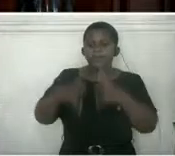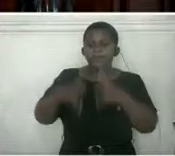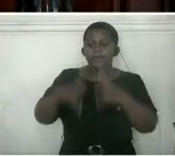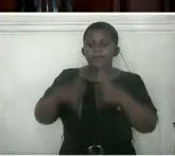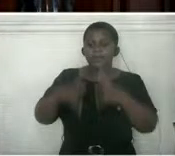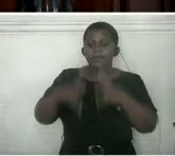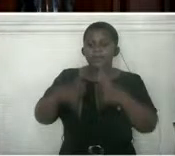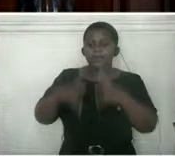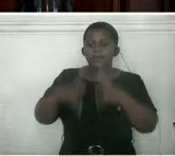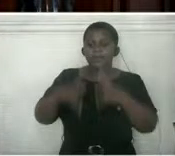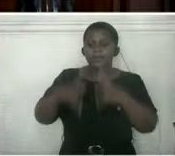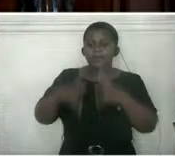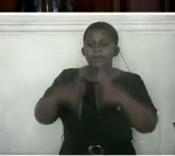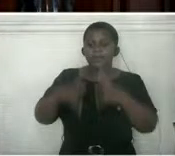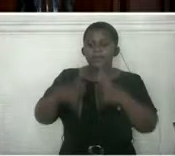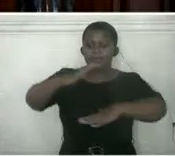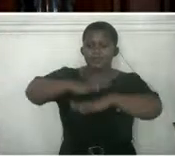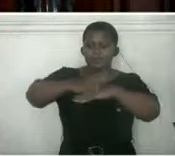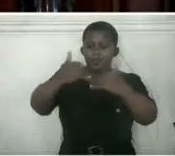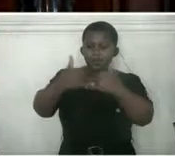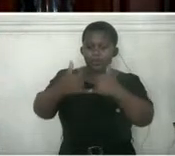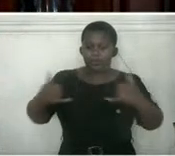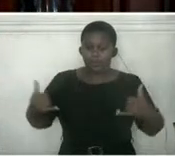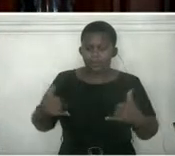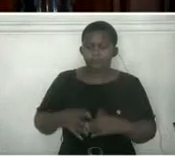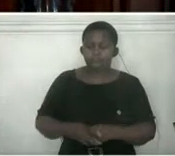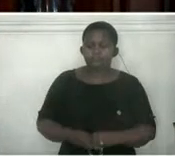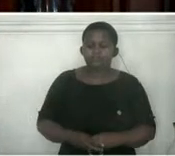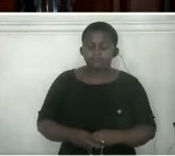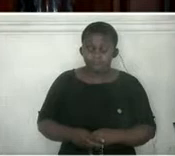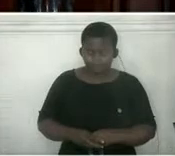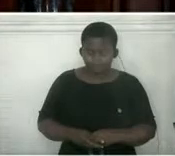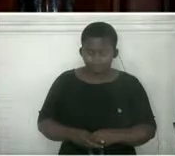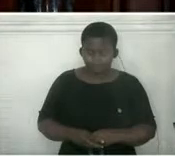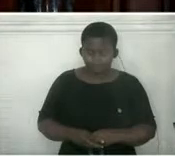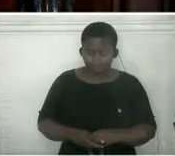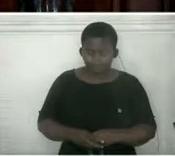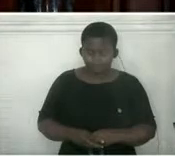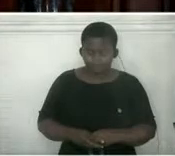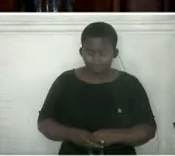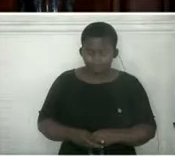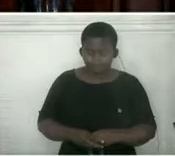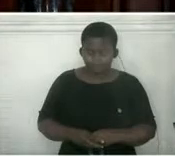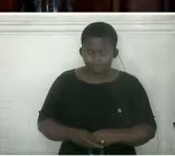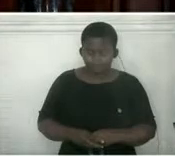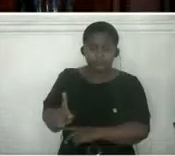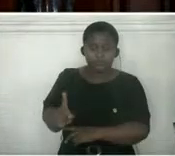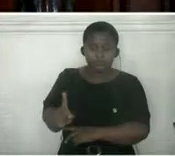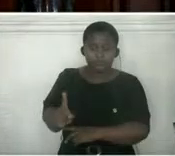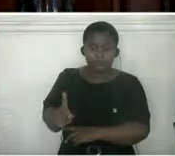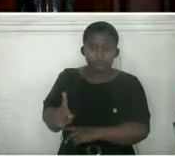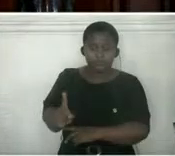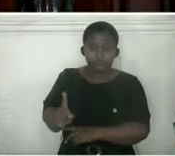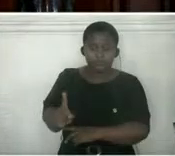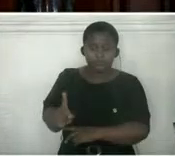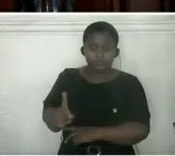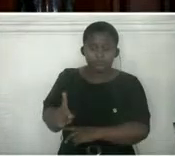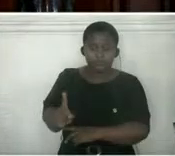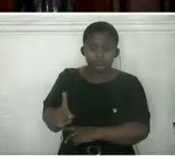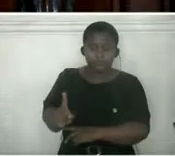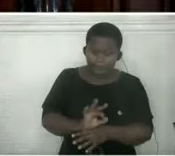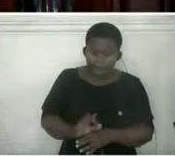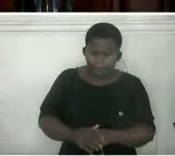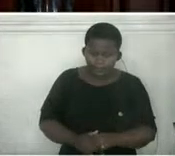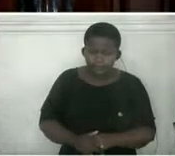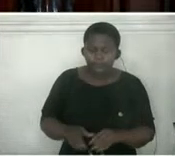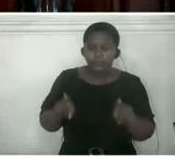to commence with the virtual sitting. The sitting is therefore properly constituted.